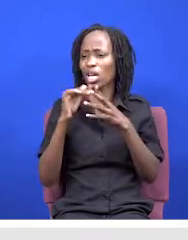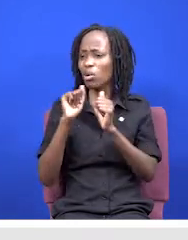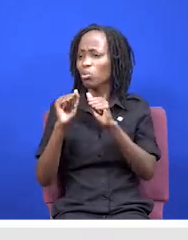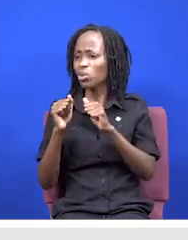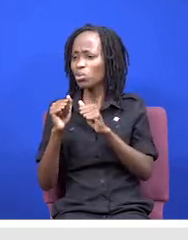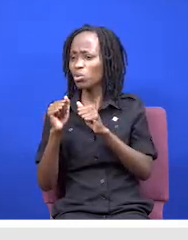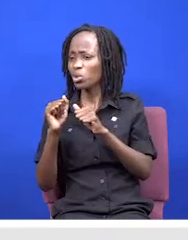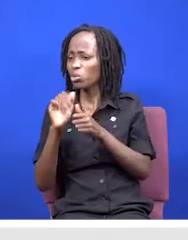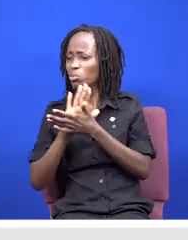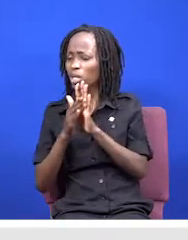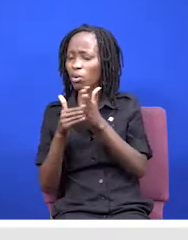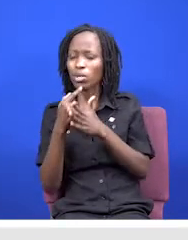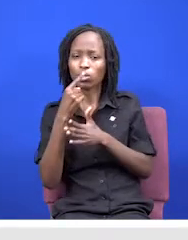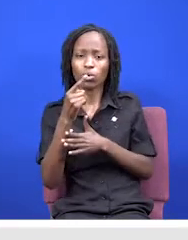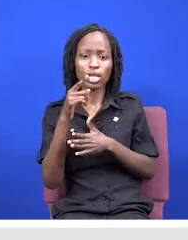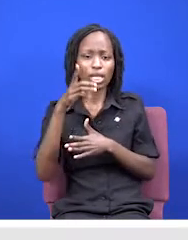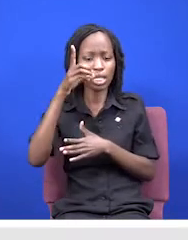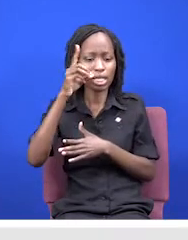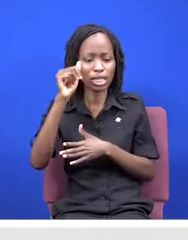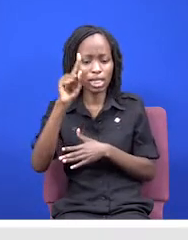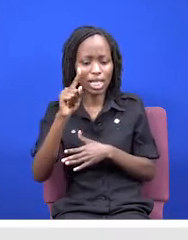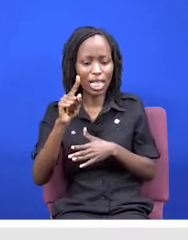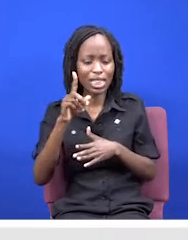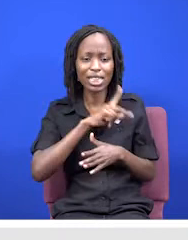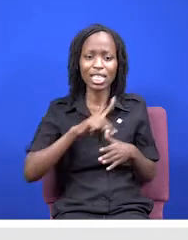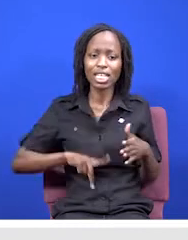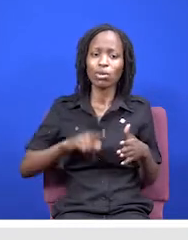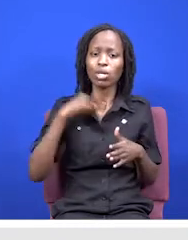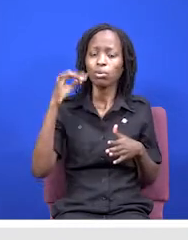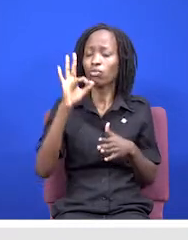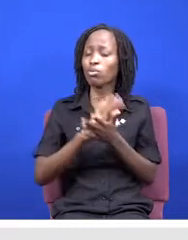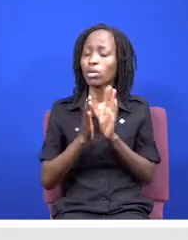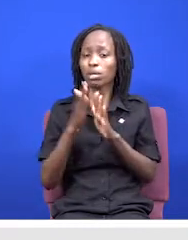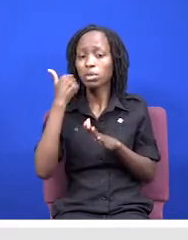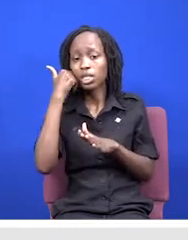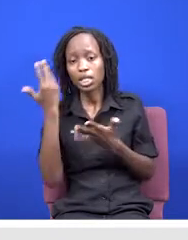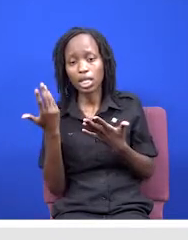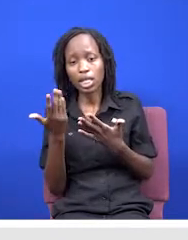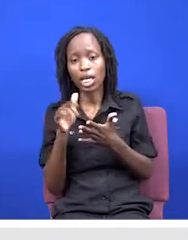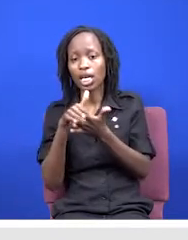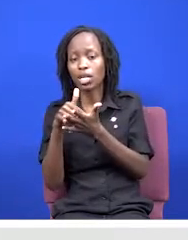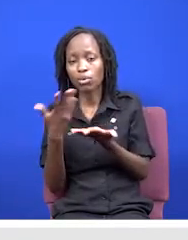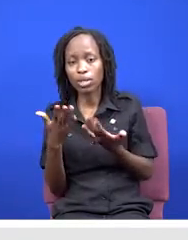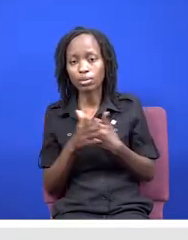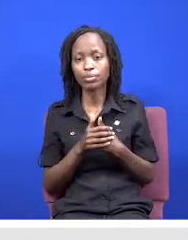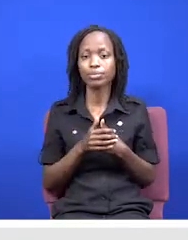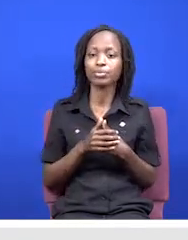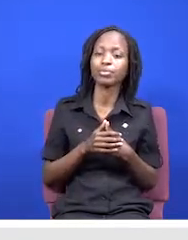unhealthy. He said to Daniel, "The king will kill me if you get weak and sick."